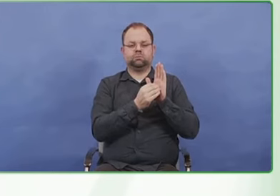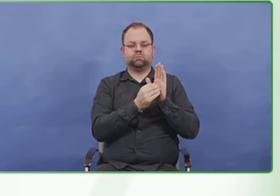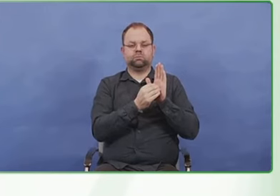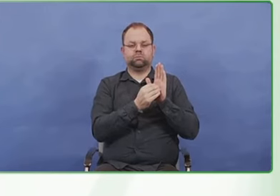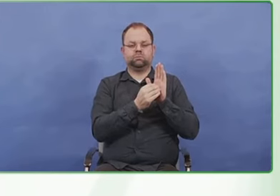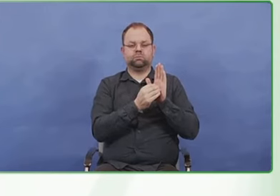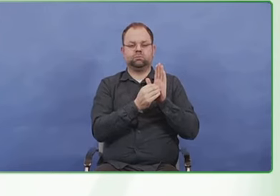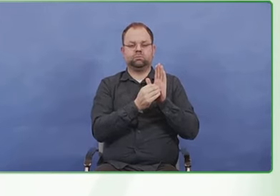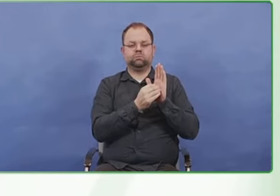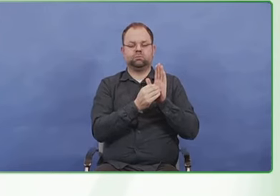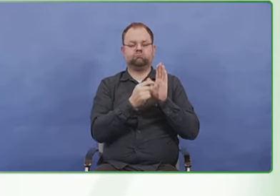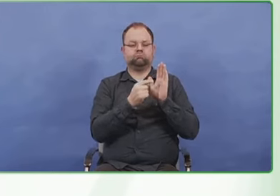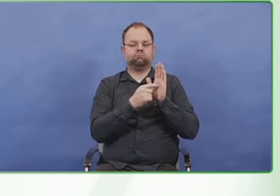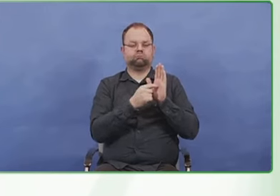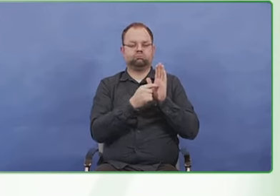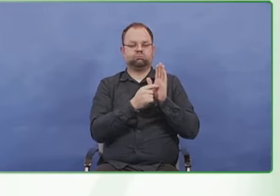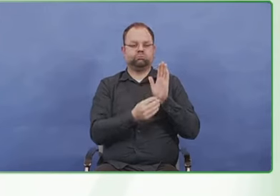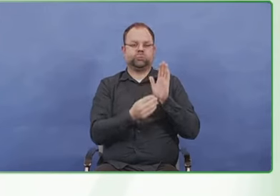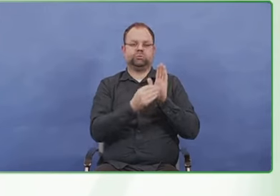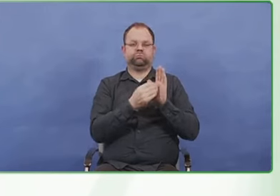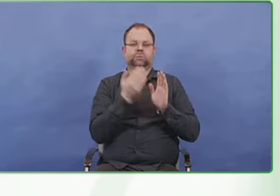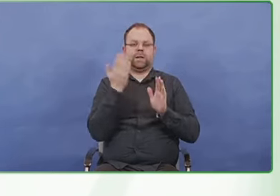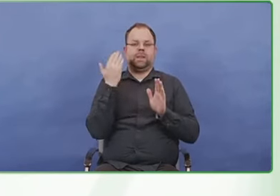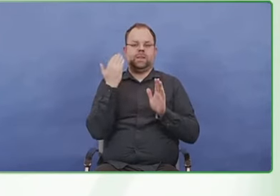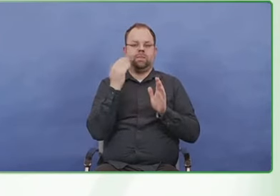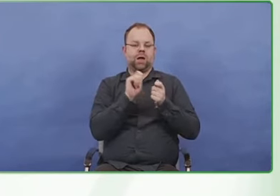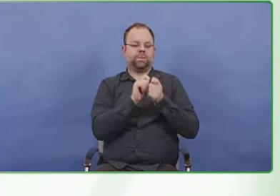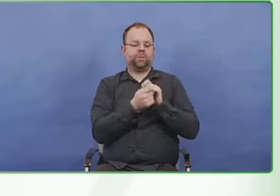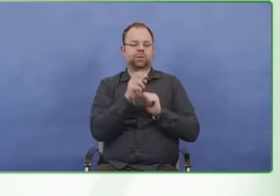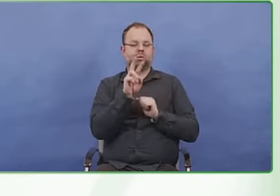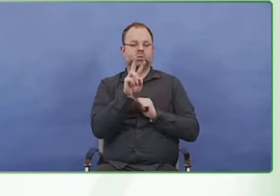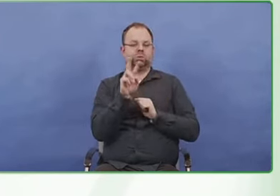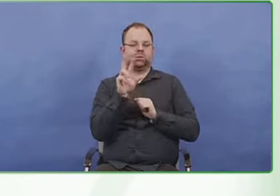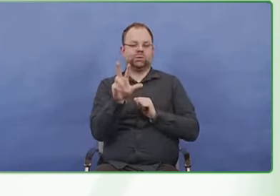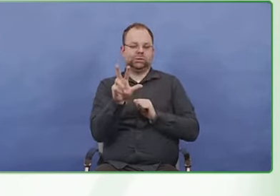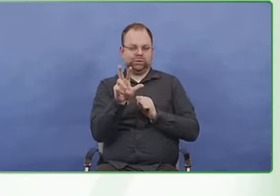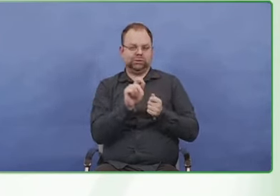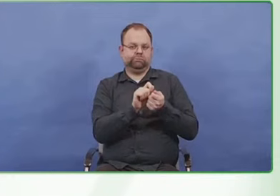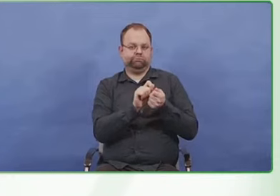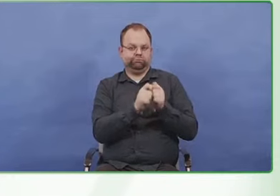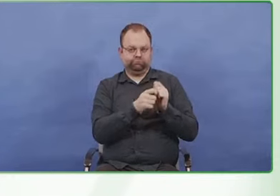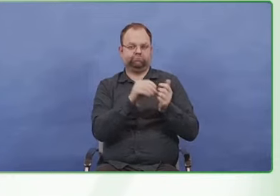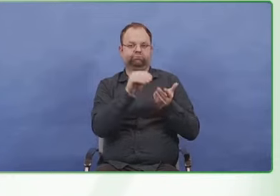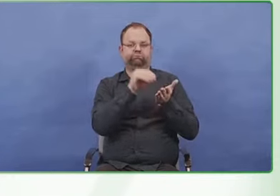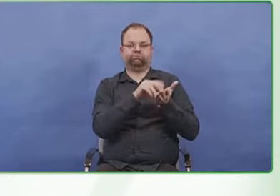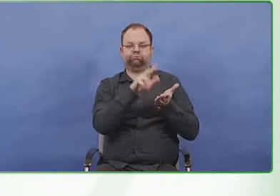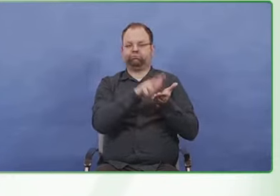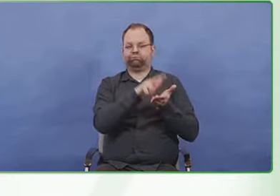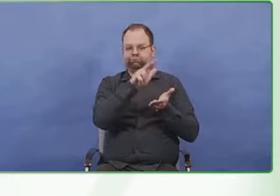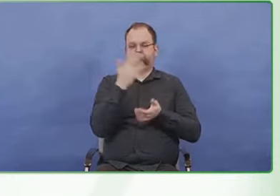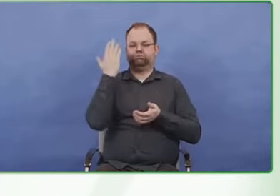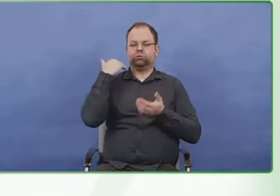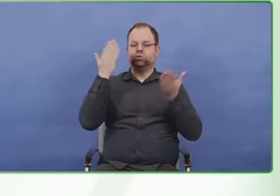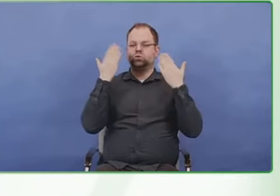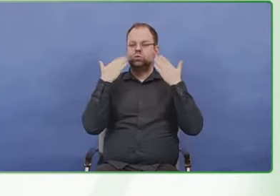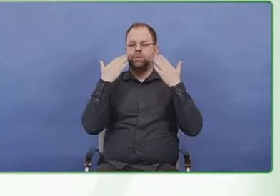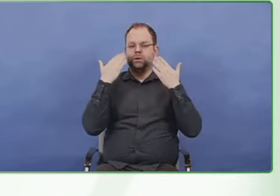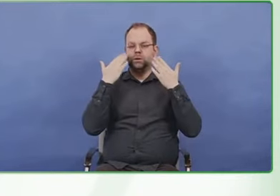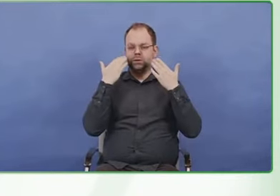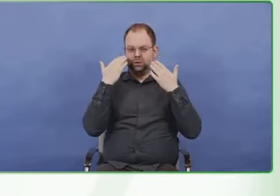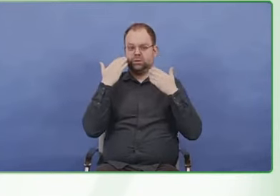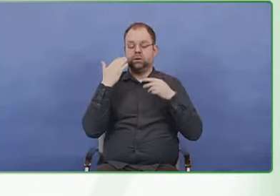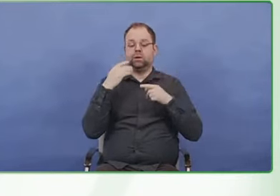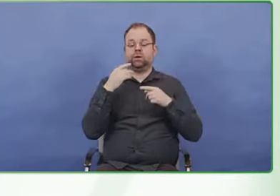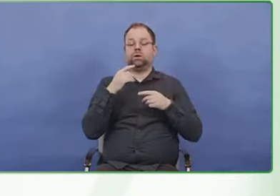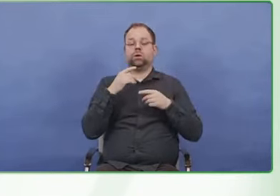an obligation to fix a violation and avoid further penalties by depositing some sort of a collateral,